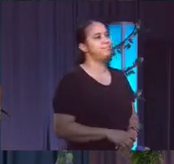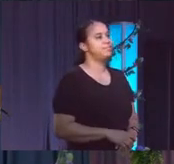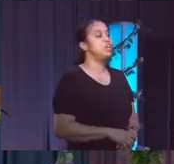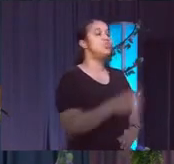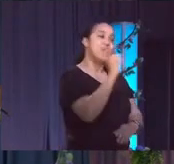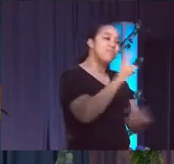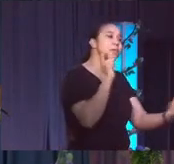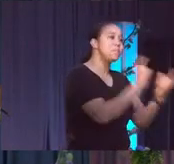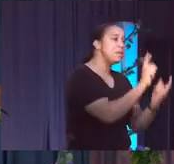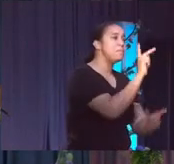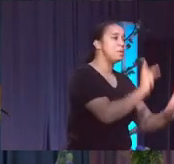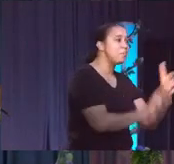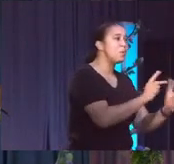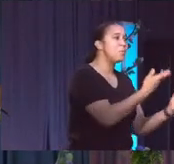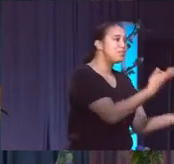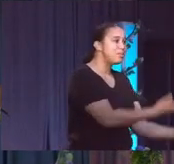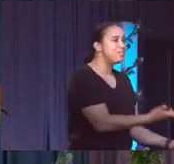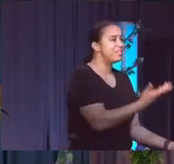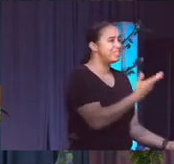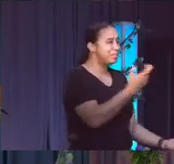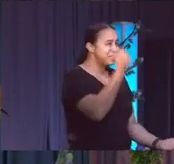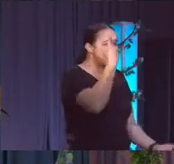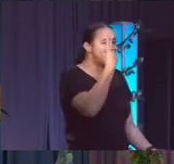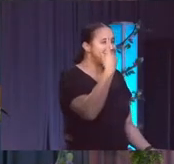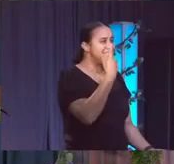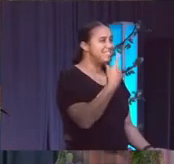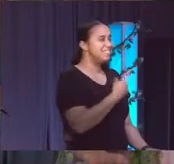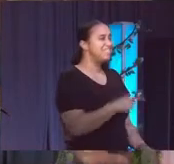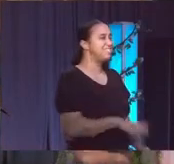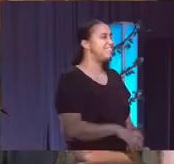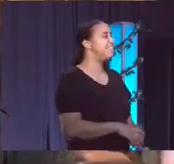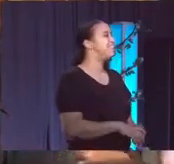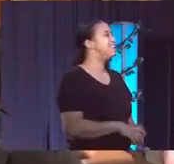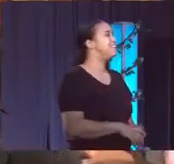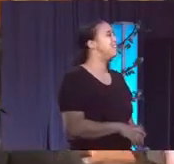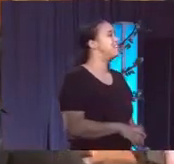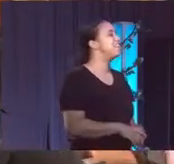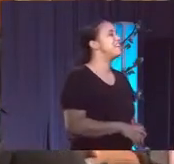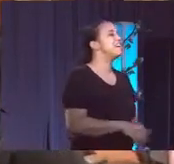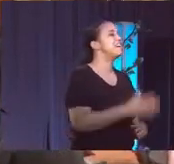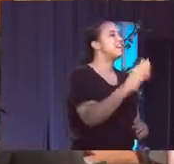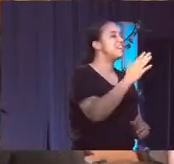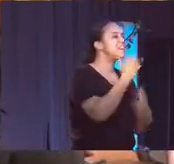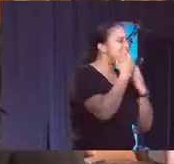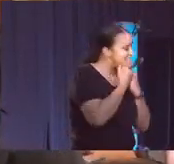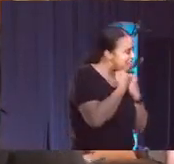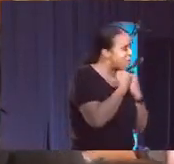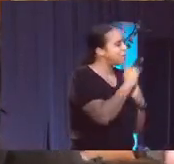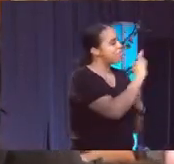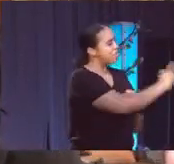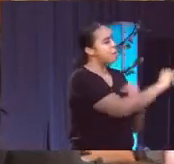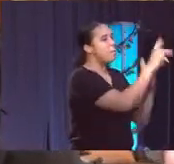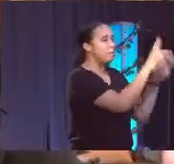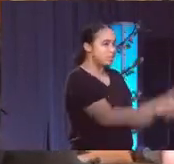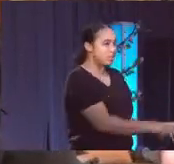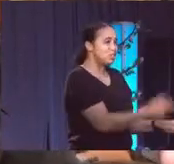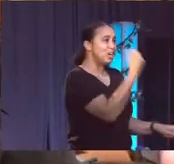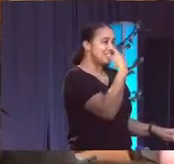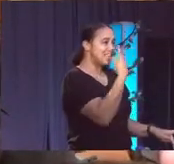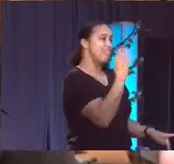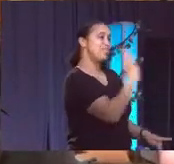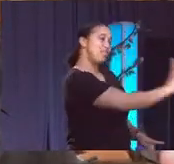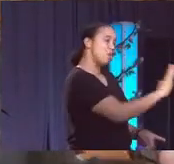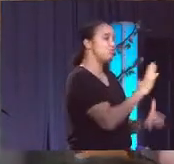You got to meet people where they are. Is this making sense to y'all? Meet people where they are. Care enough about them to understand